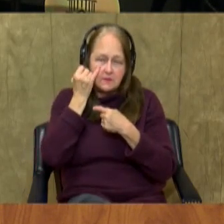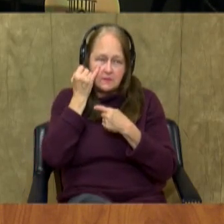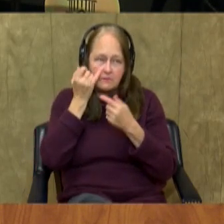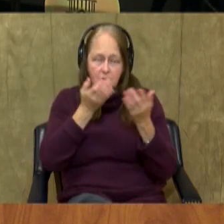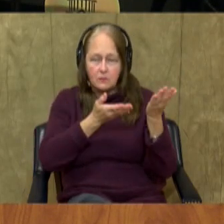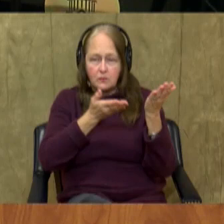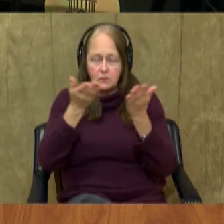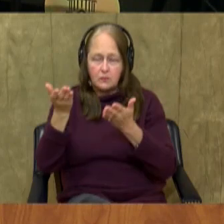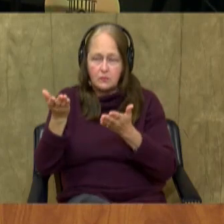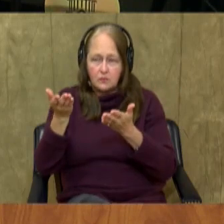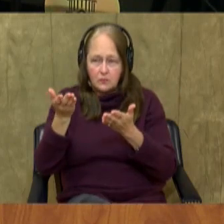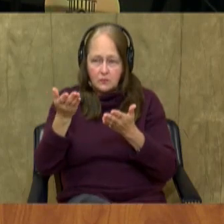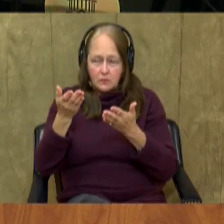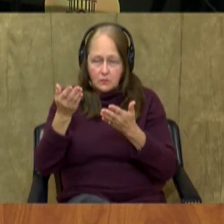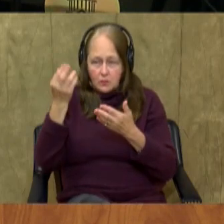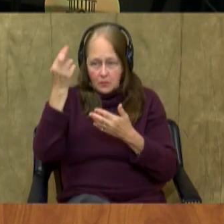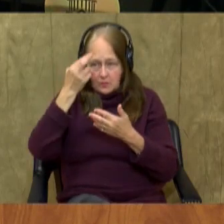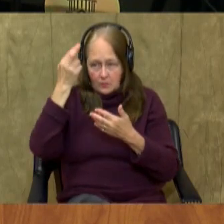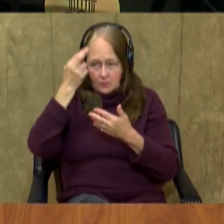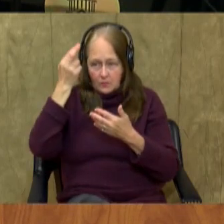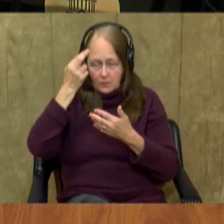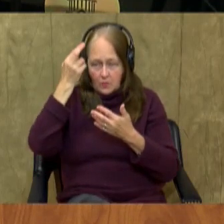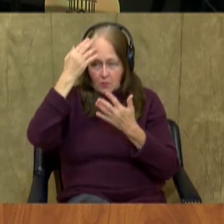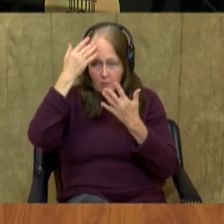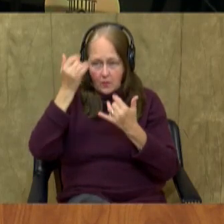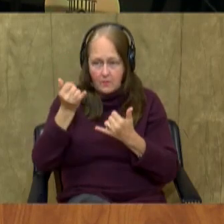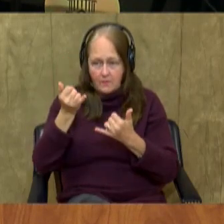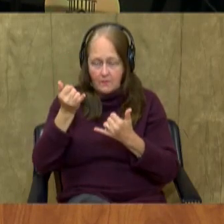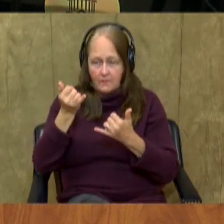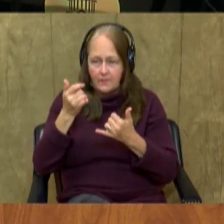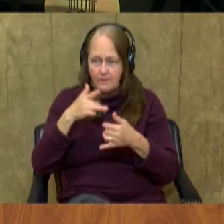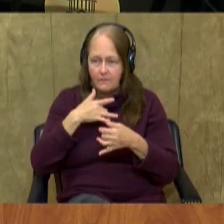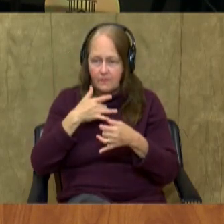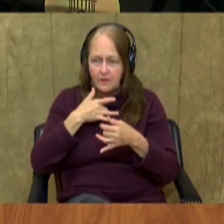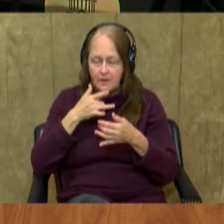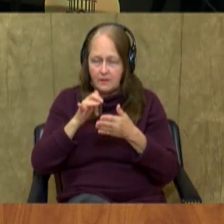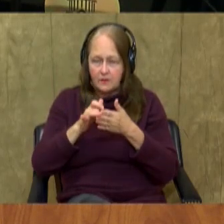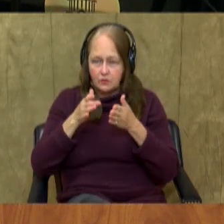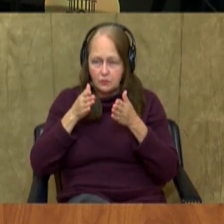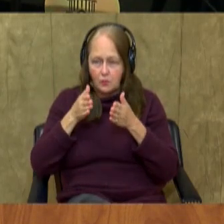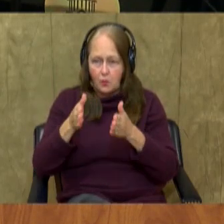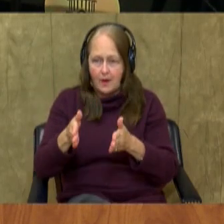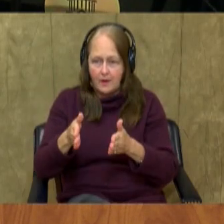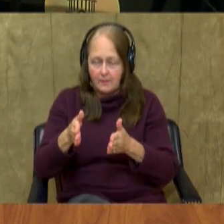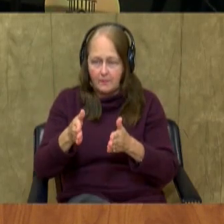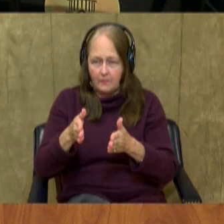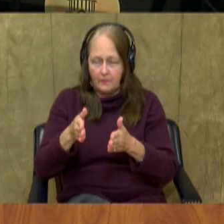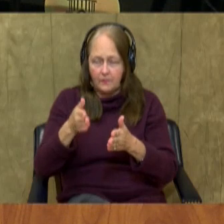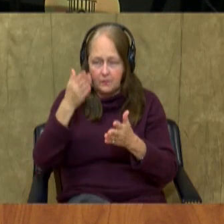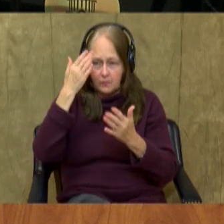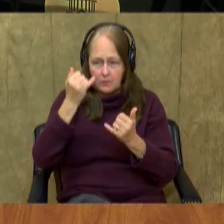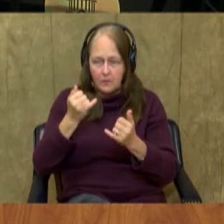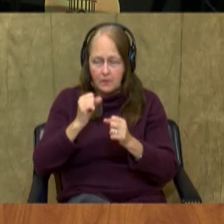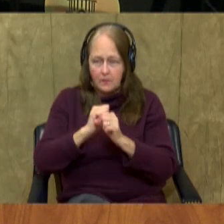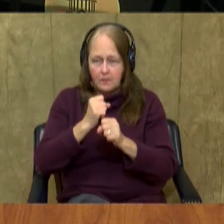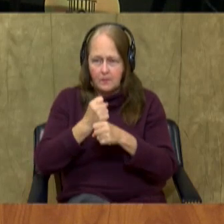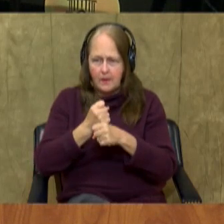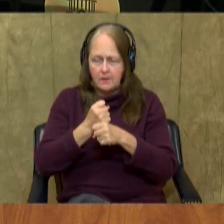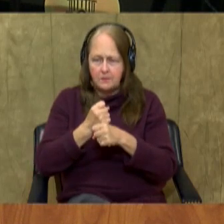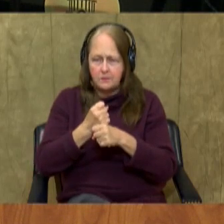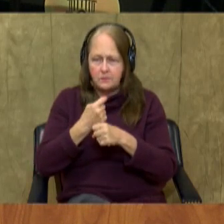Did she give us reasons? The why. We want to know, why does she feel this way about this argument? Why did she make this